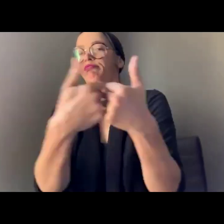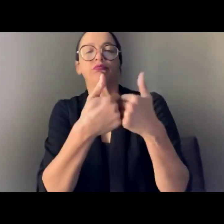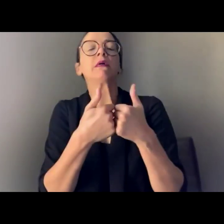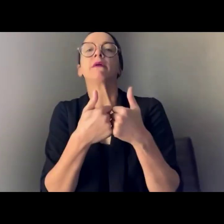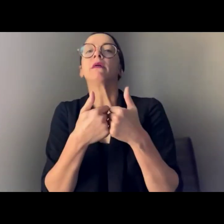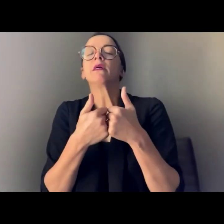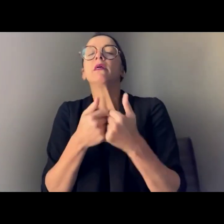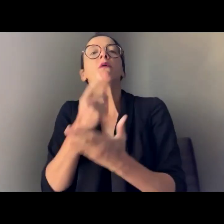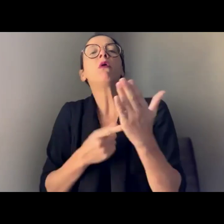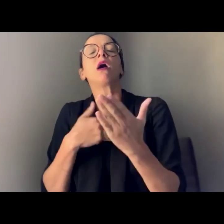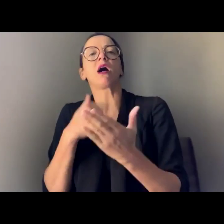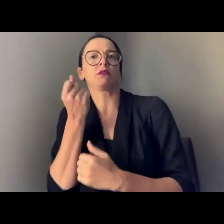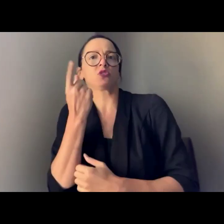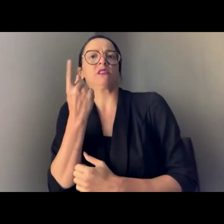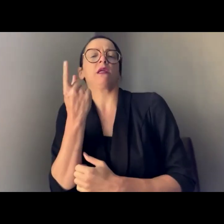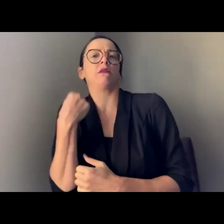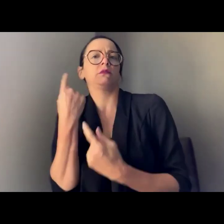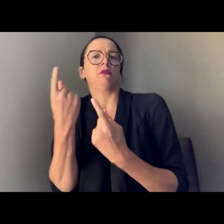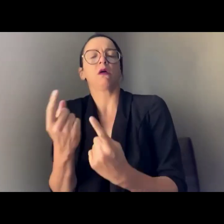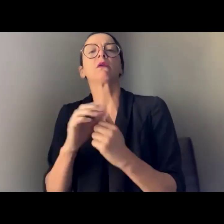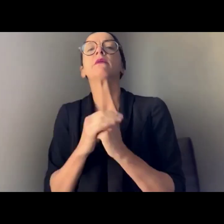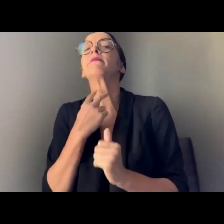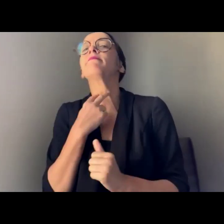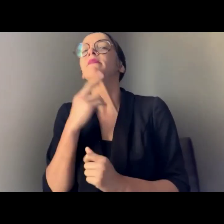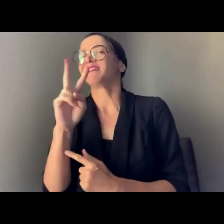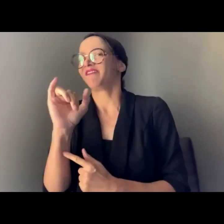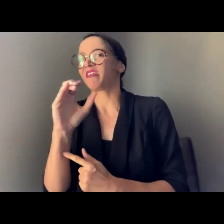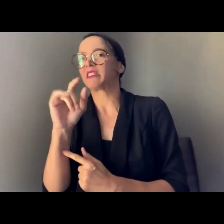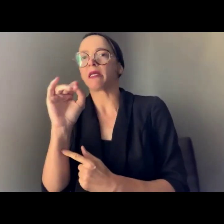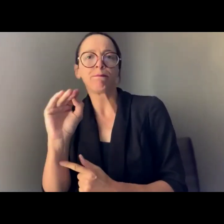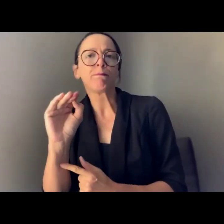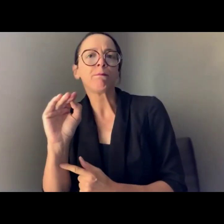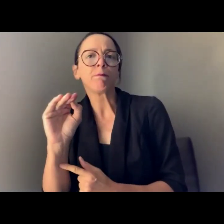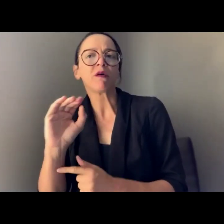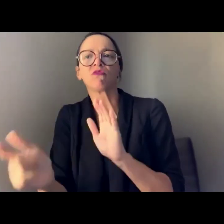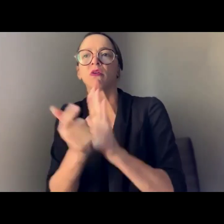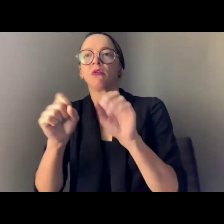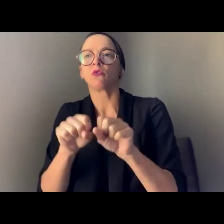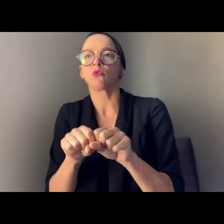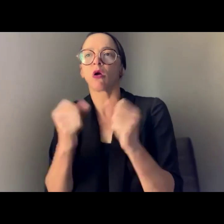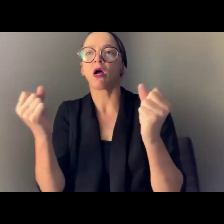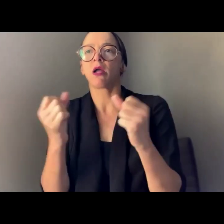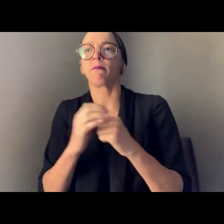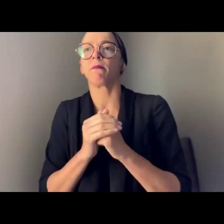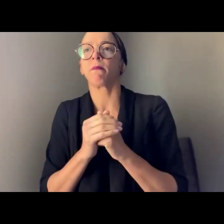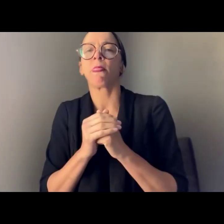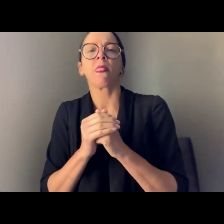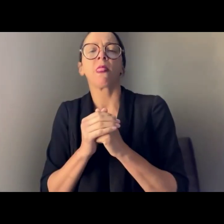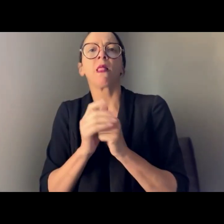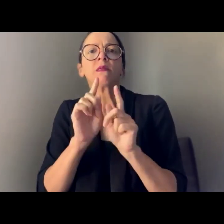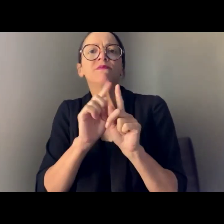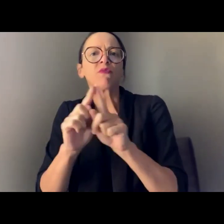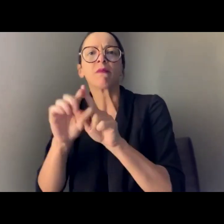or, in the behavioral health sphere, the inequities and disparities continue to impact